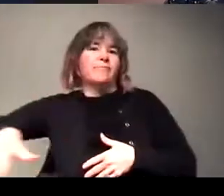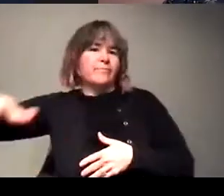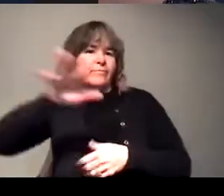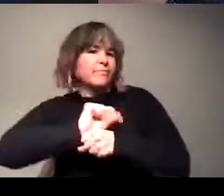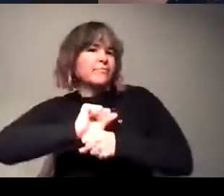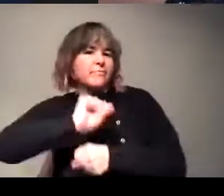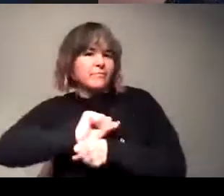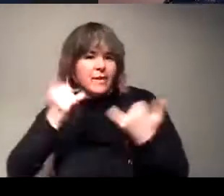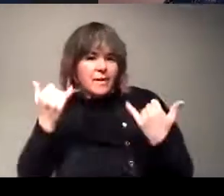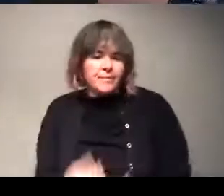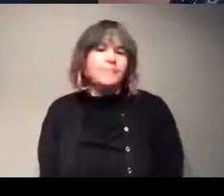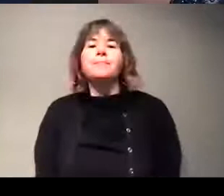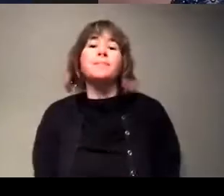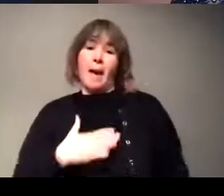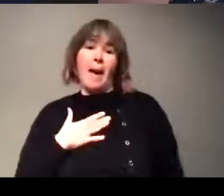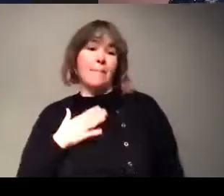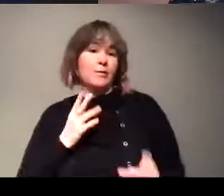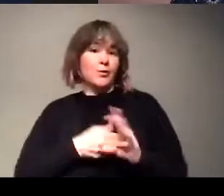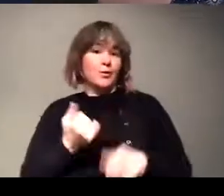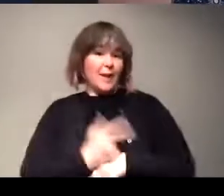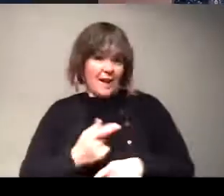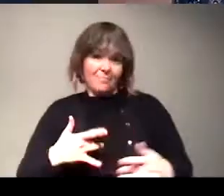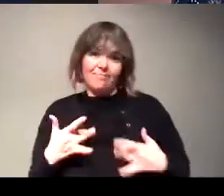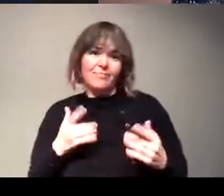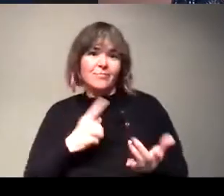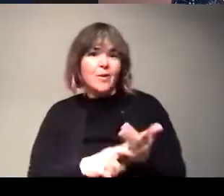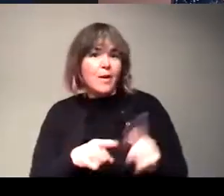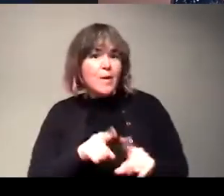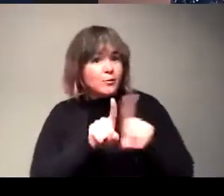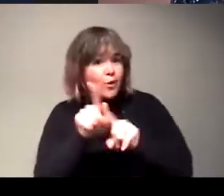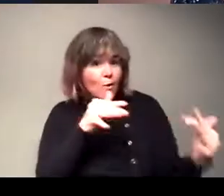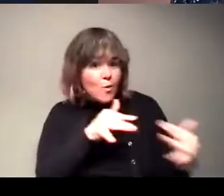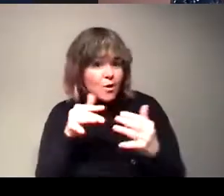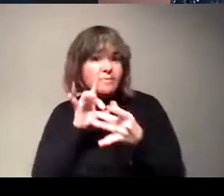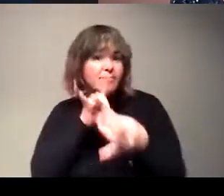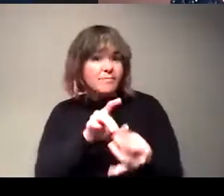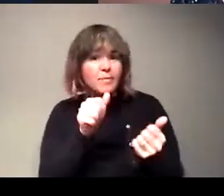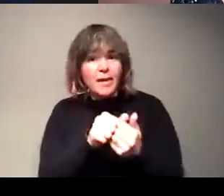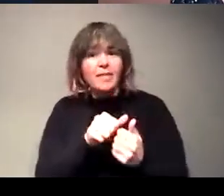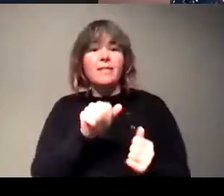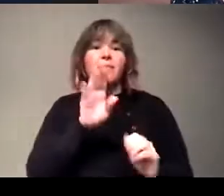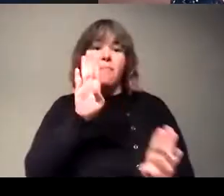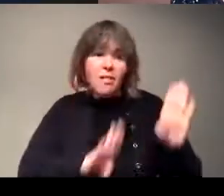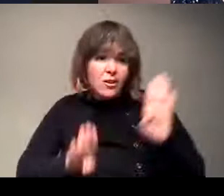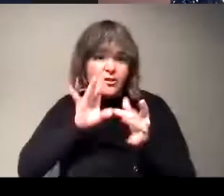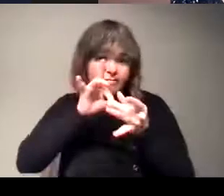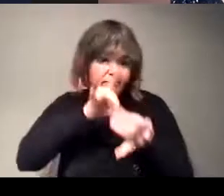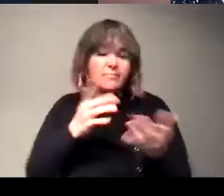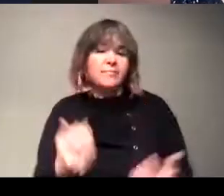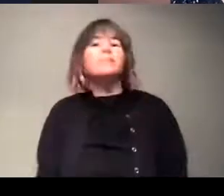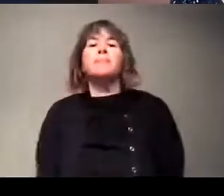but really happy to be here, really excited to talk about Star Wars and connection with biology. And I